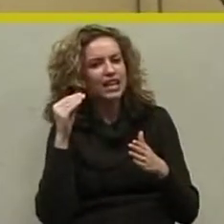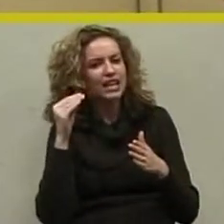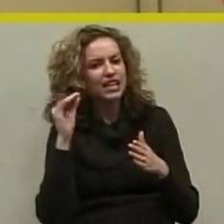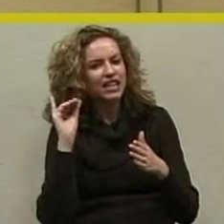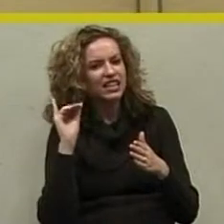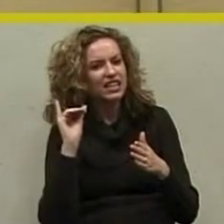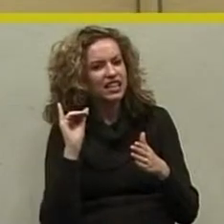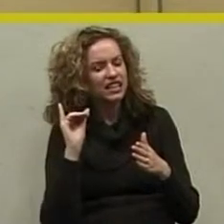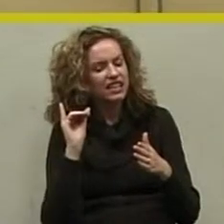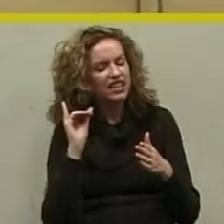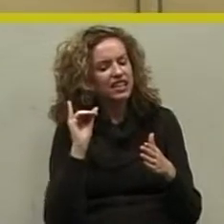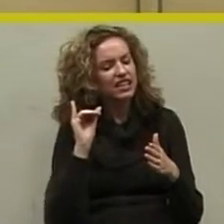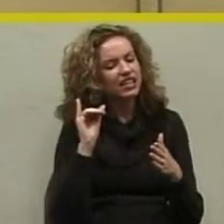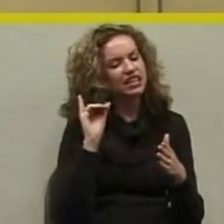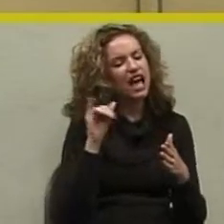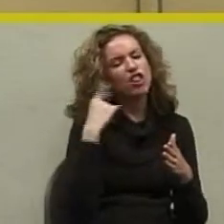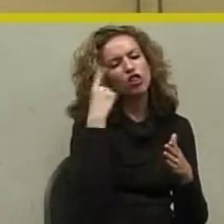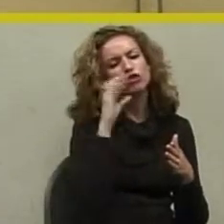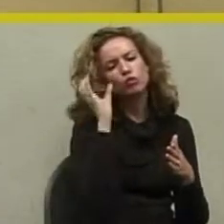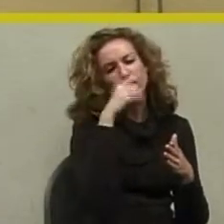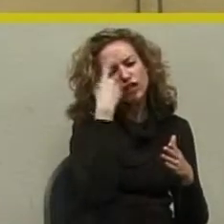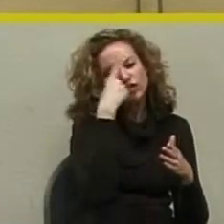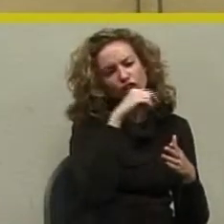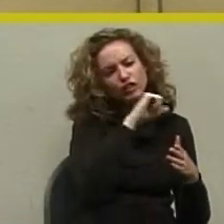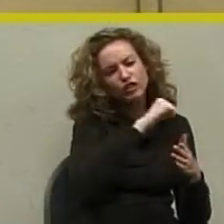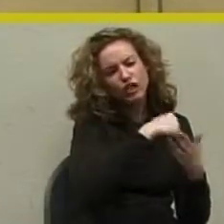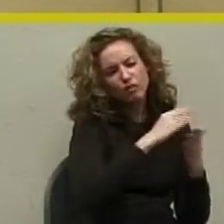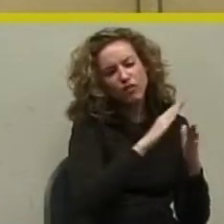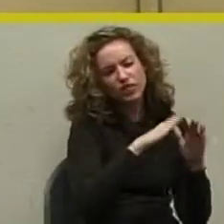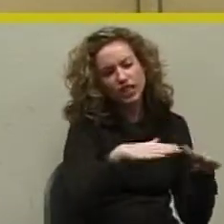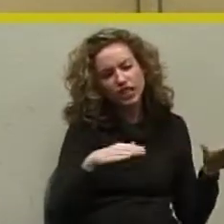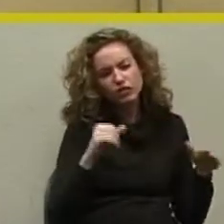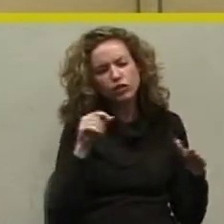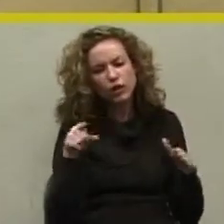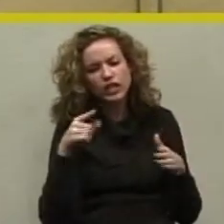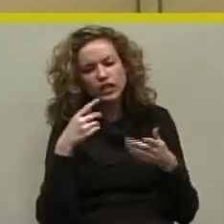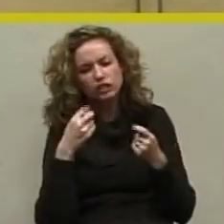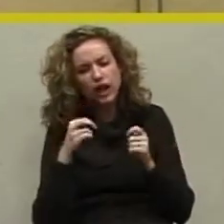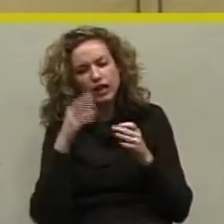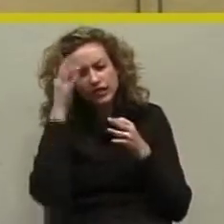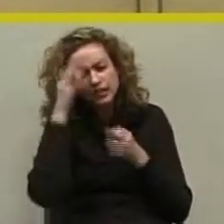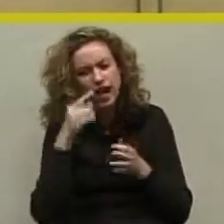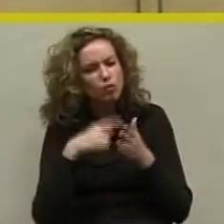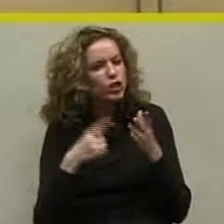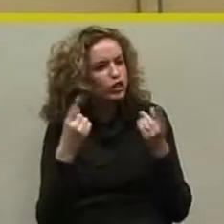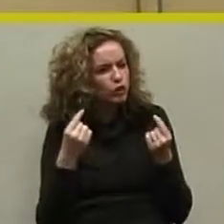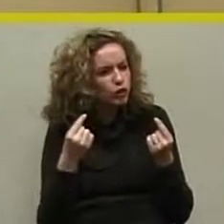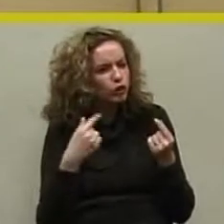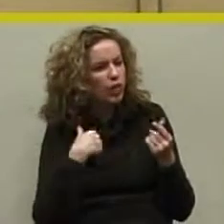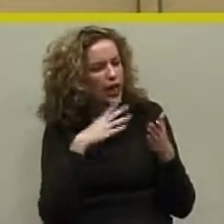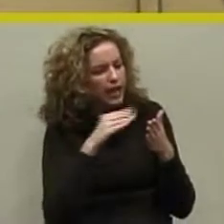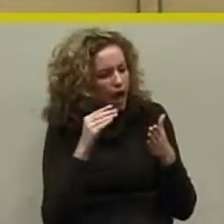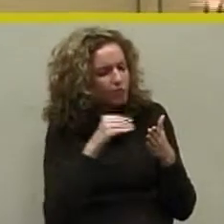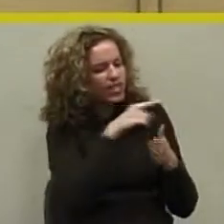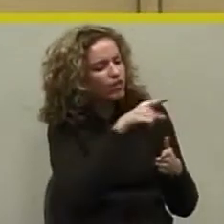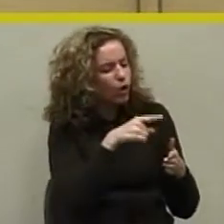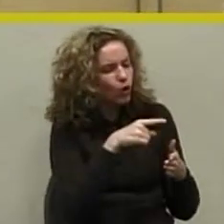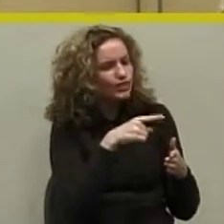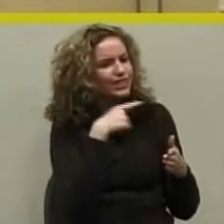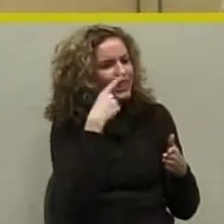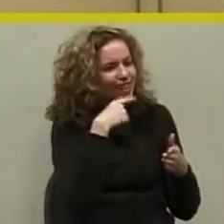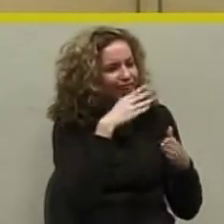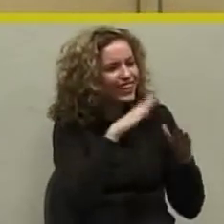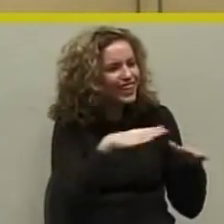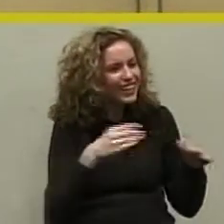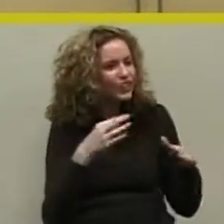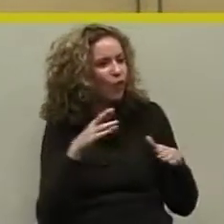social sphere. I'm touchy enough as it is in terms of my acceptability. All right, so how do I begin to deal